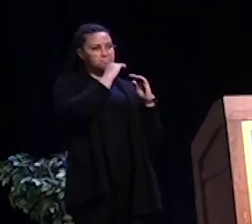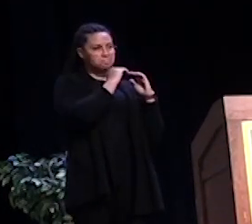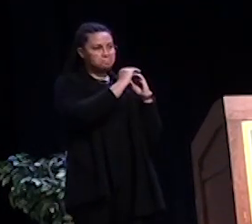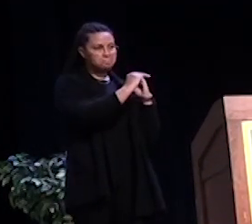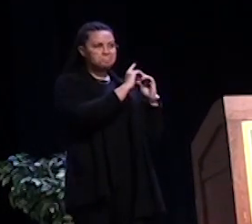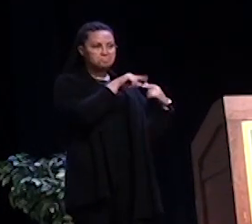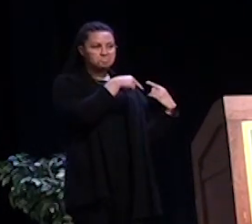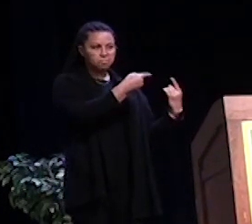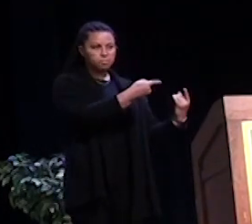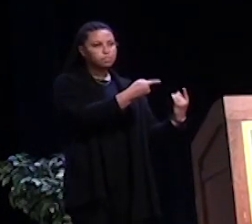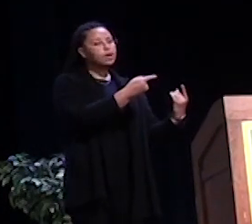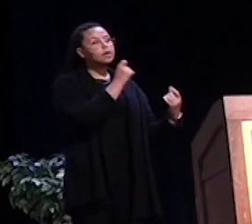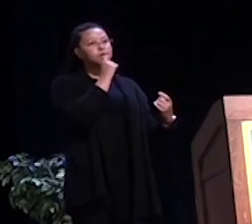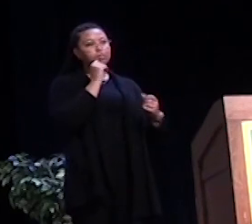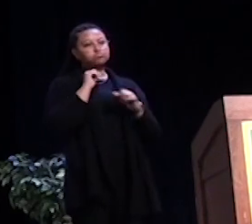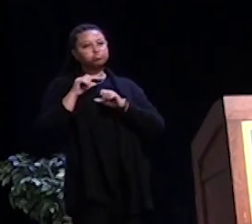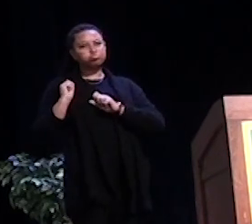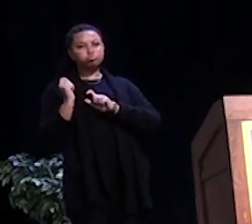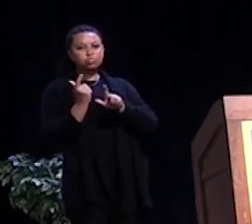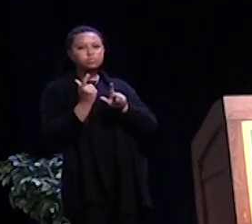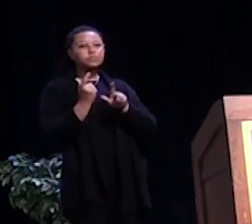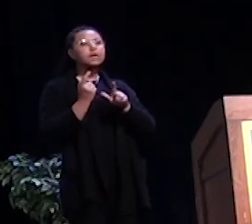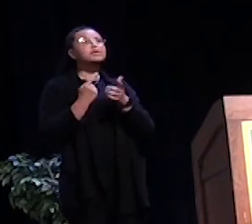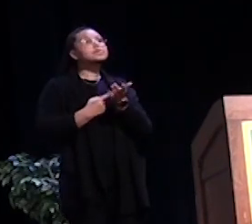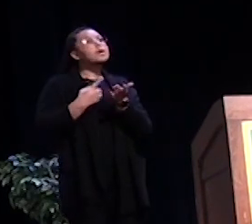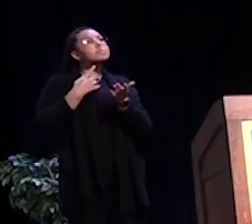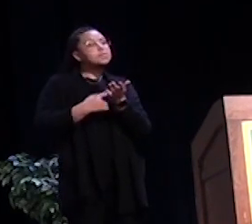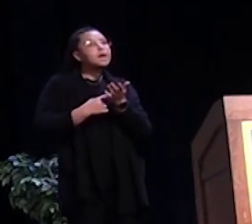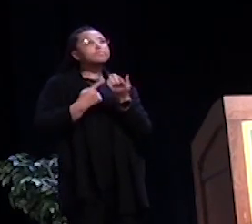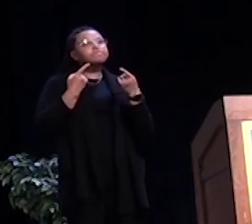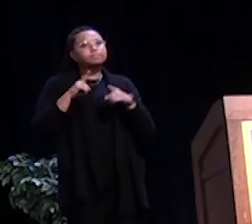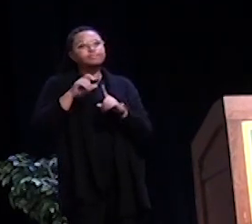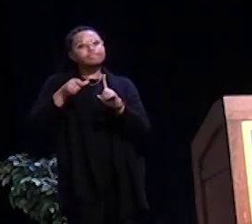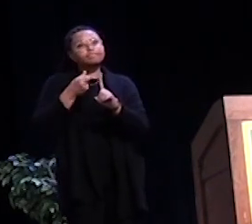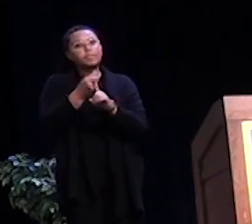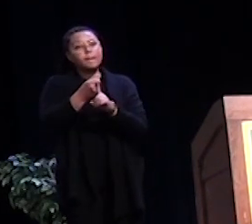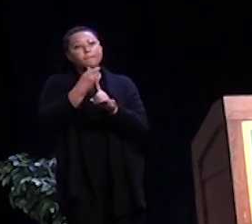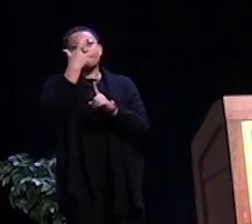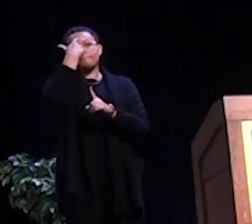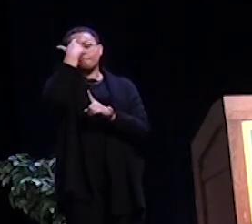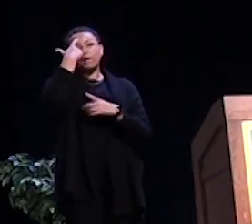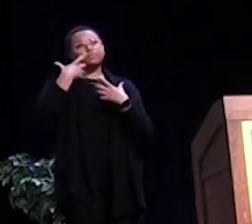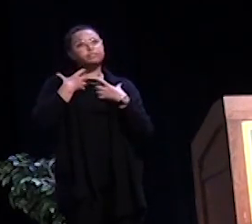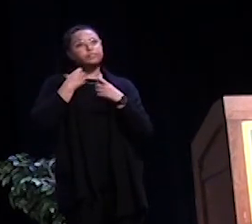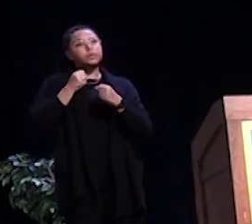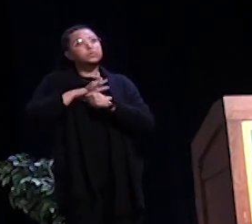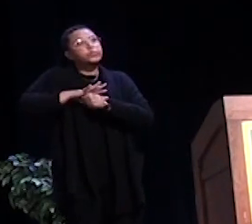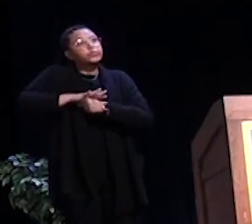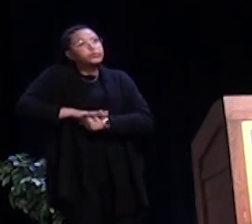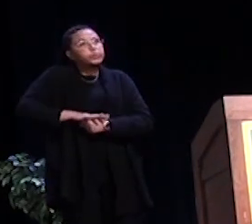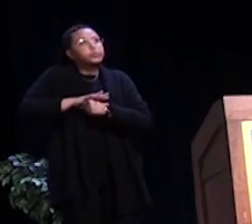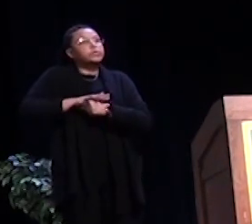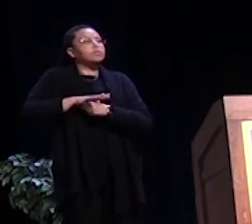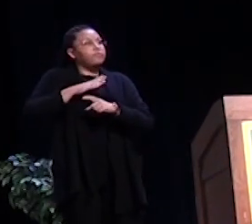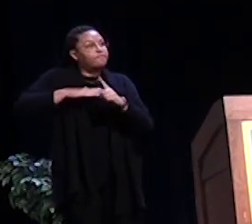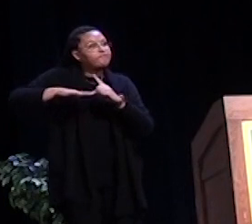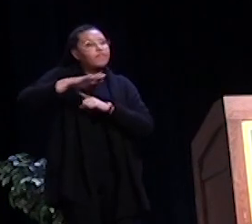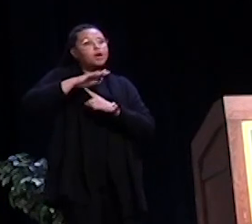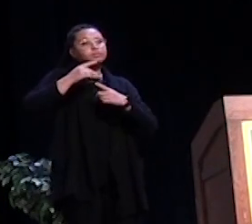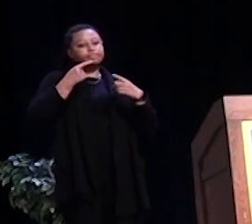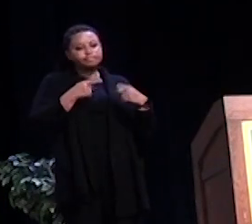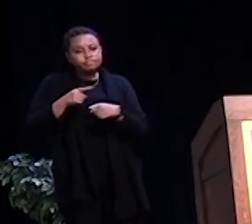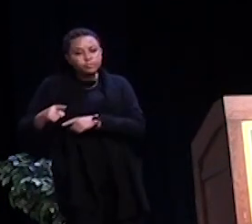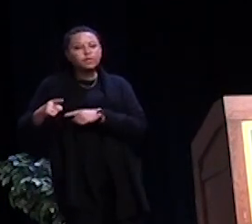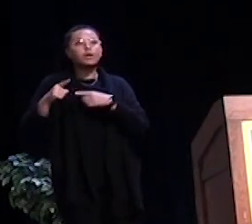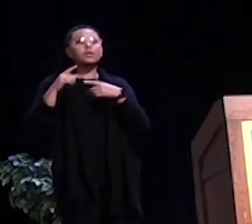everyone has that opportunity. Some people end up in mental level of distress because of biological reasons or environmental reasons or other reasons. And so when we're talking